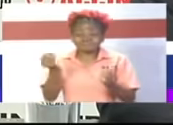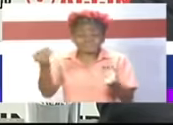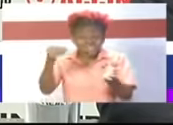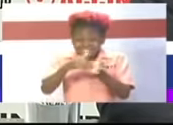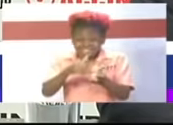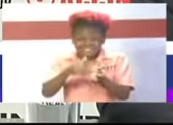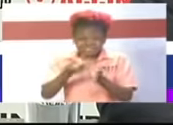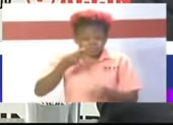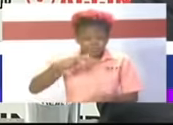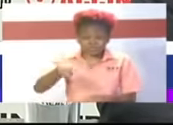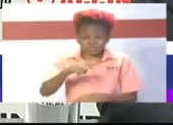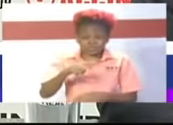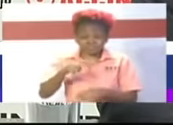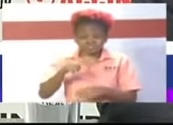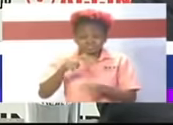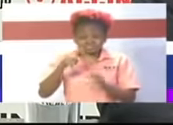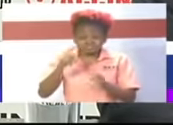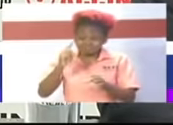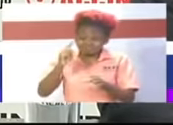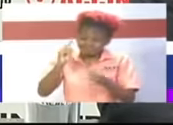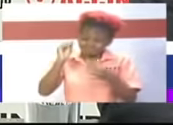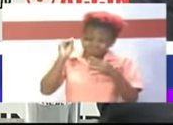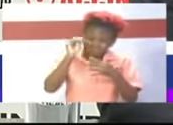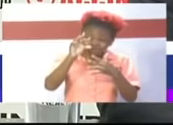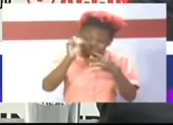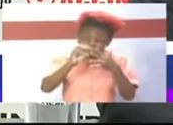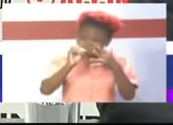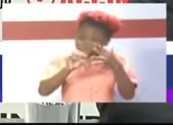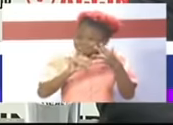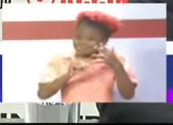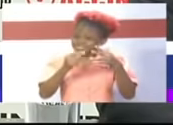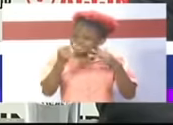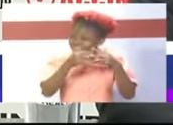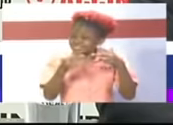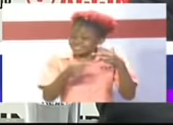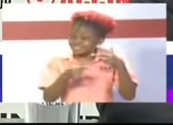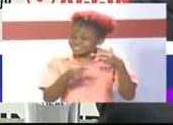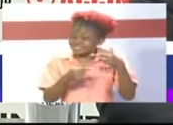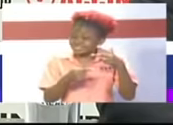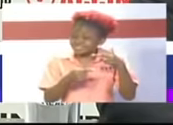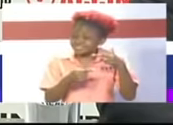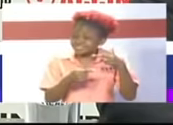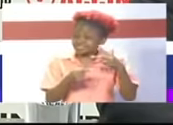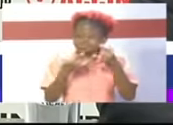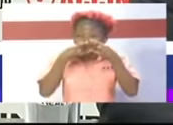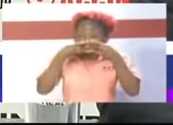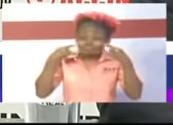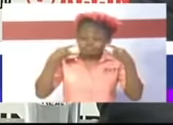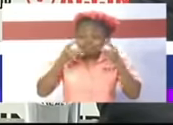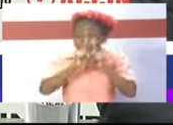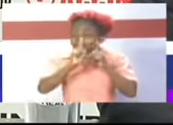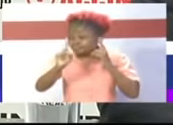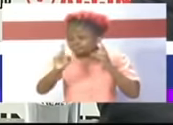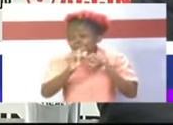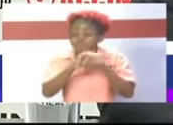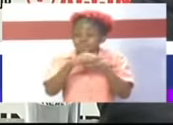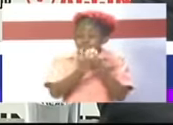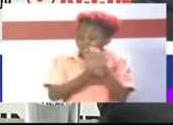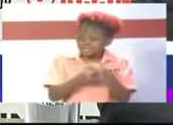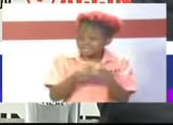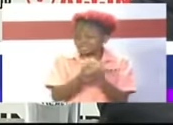been in place continue to be part of your protection, and whether it's enforced or not by law, the